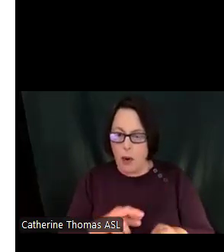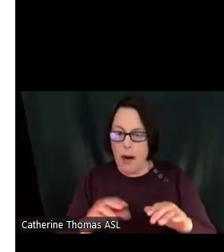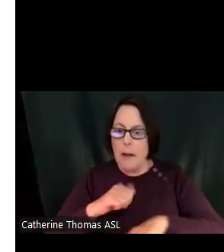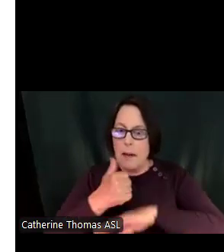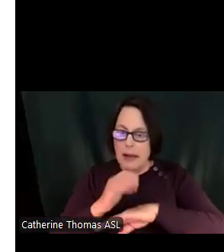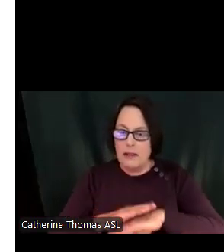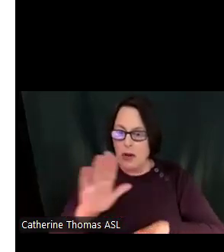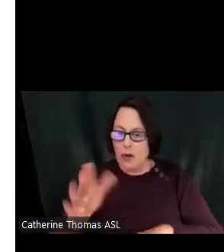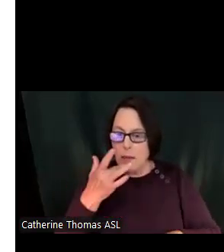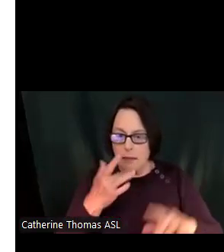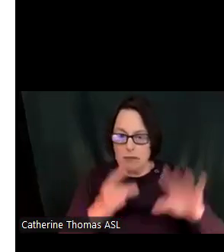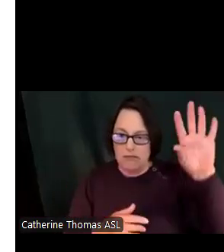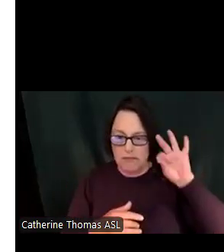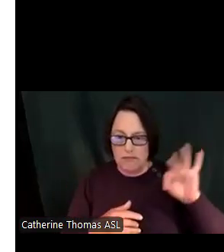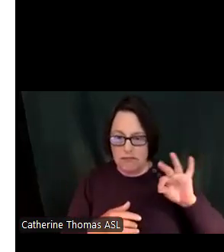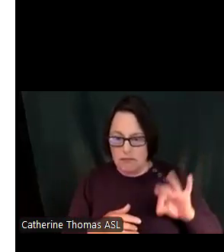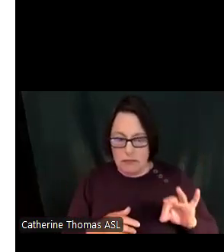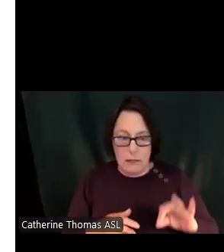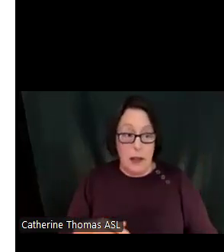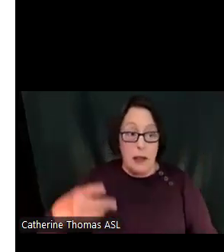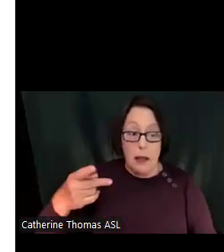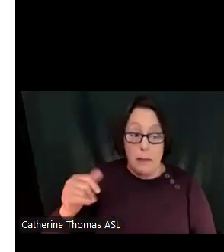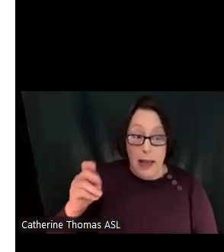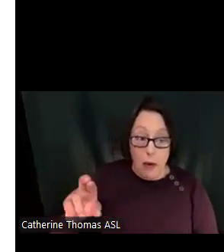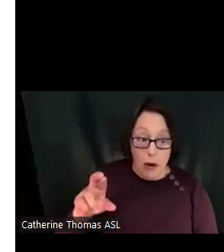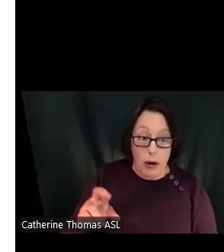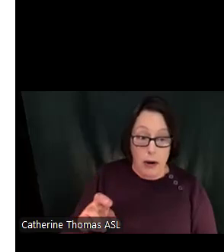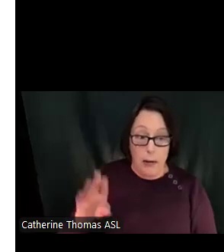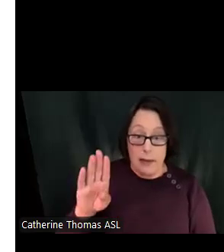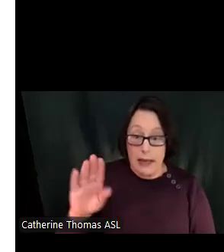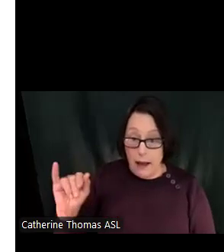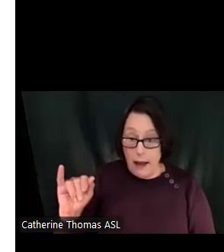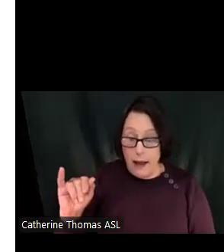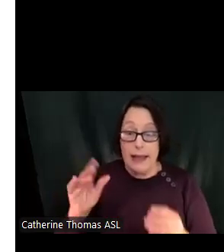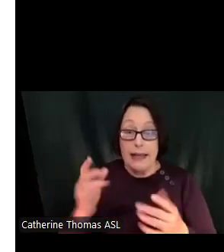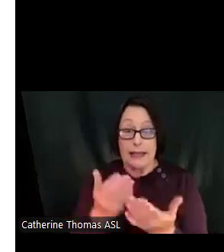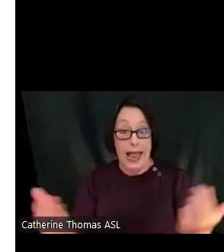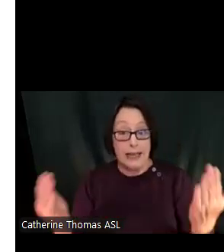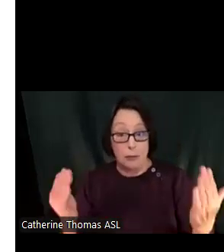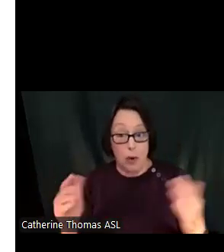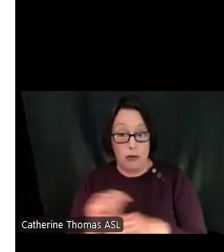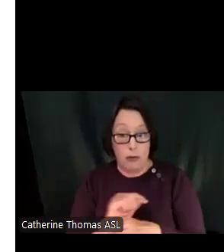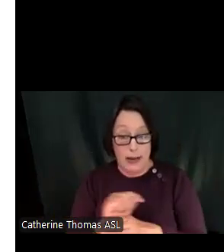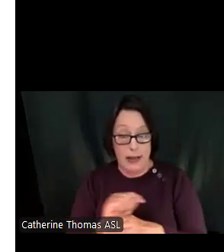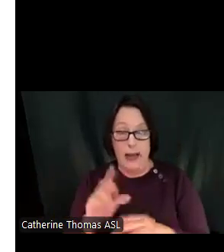selection. Power BI dashboard training is available to learn more about navigating the dashboard.